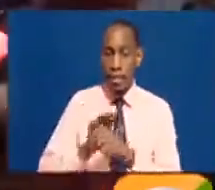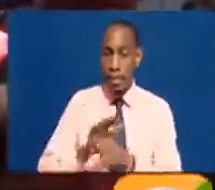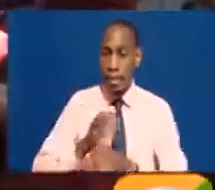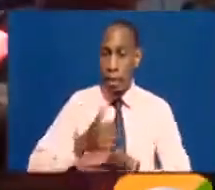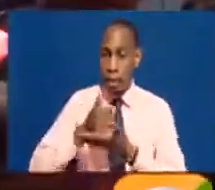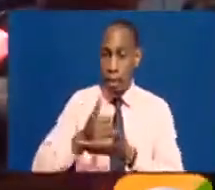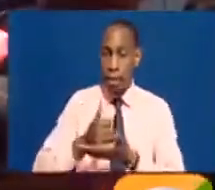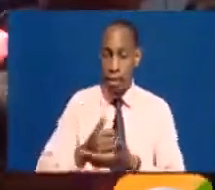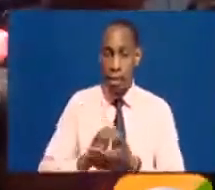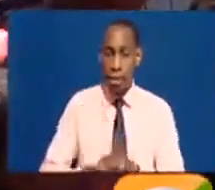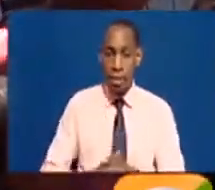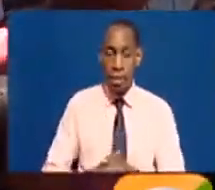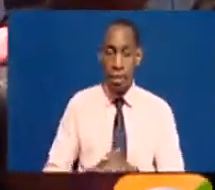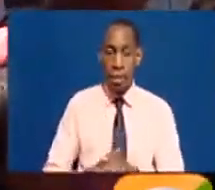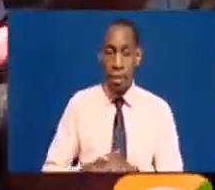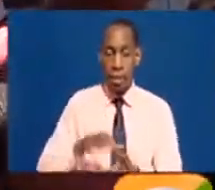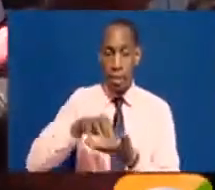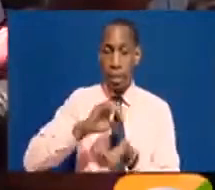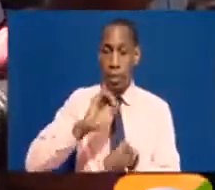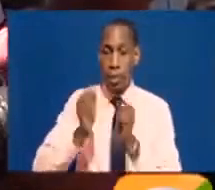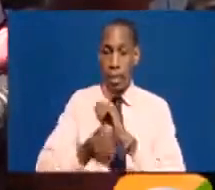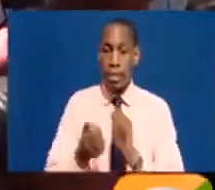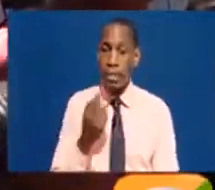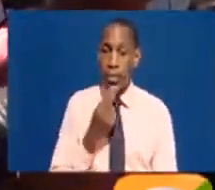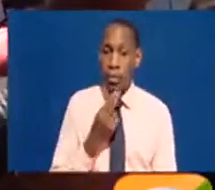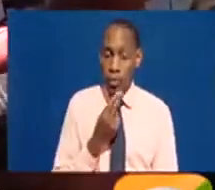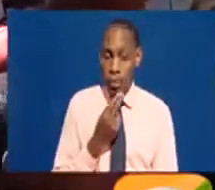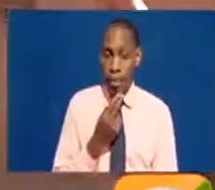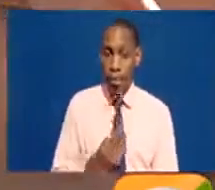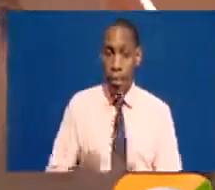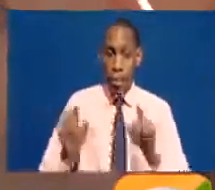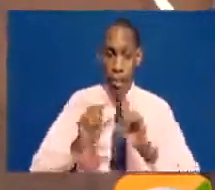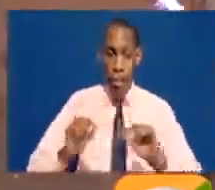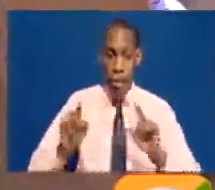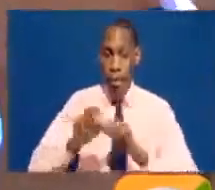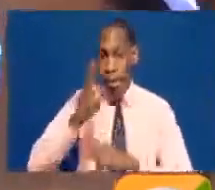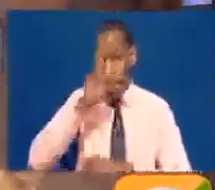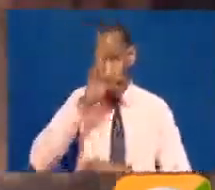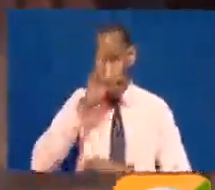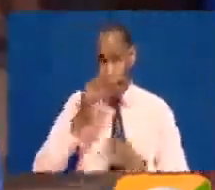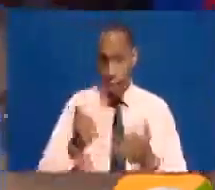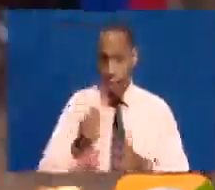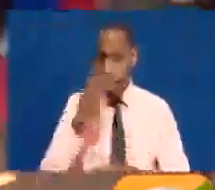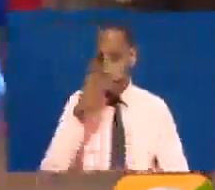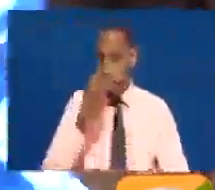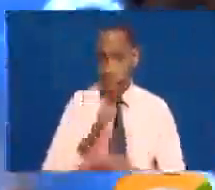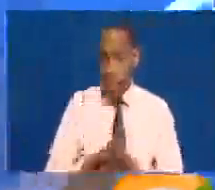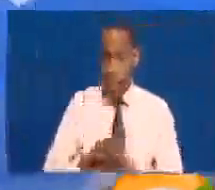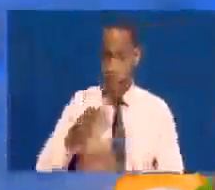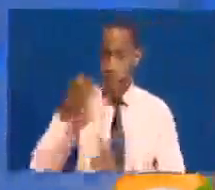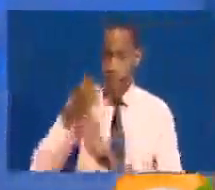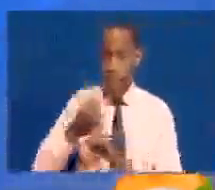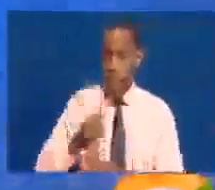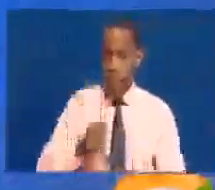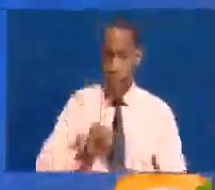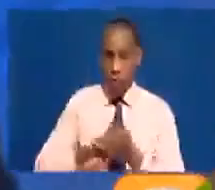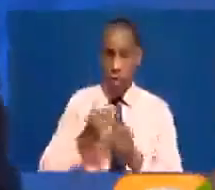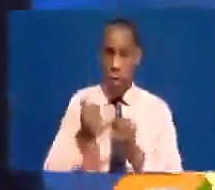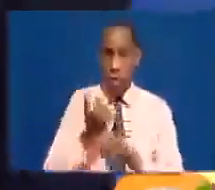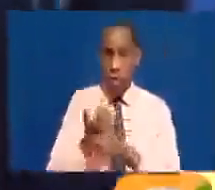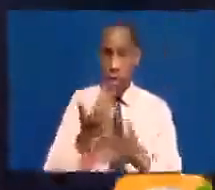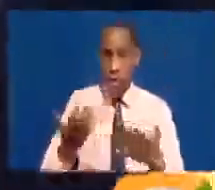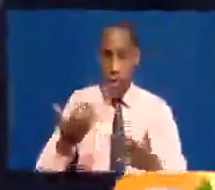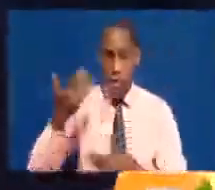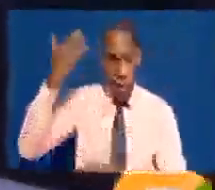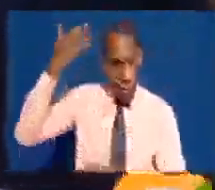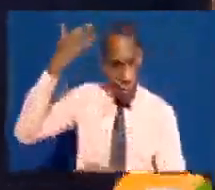intervention, matters took a fatal turn on Tuesday. According to the police, the suspect hit his wife with a blunt object